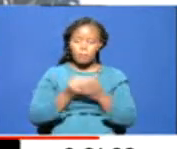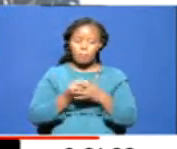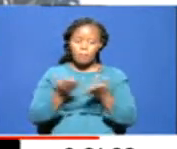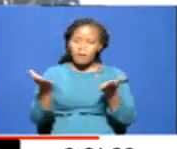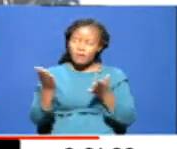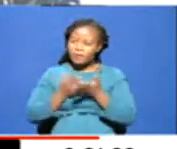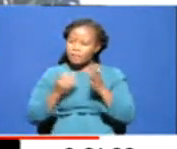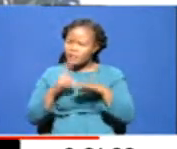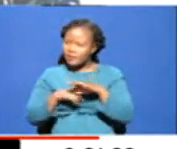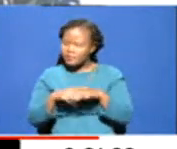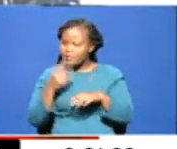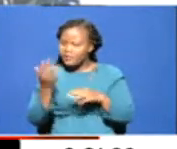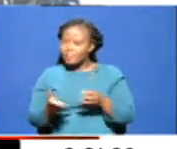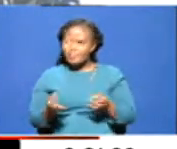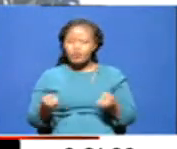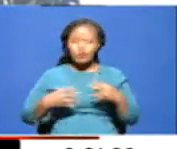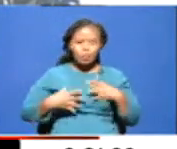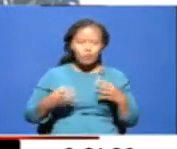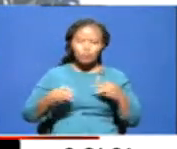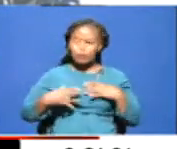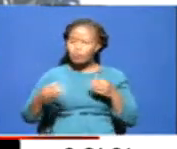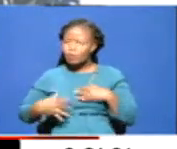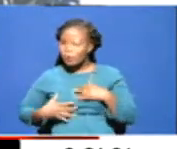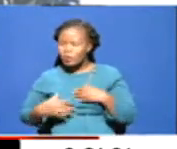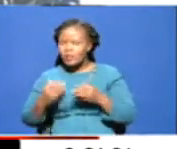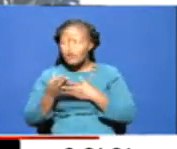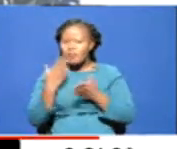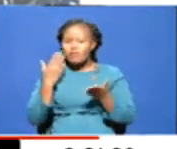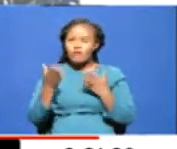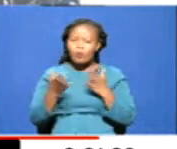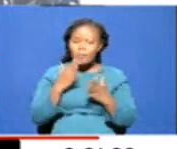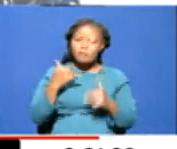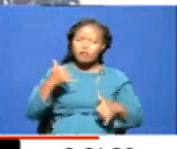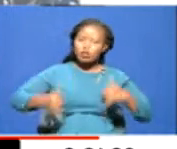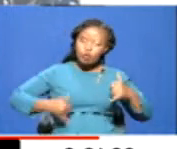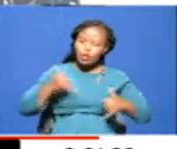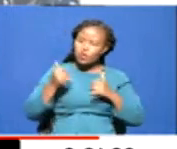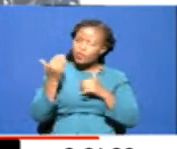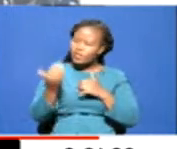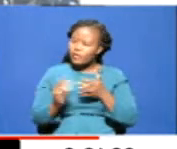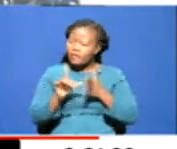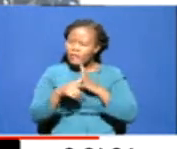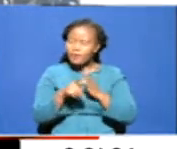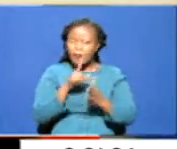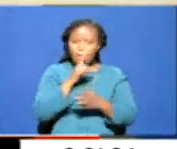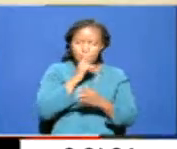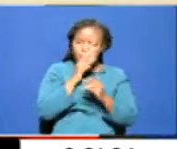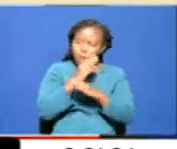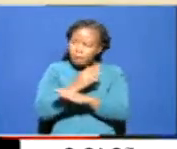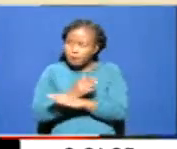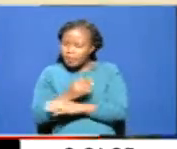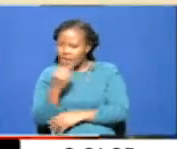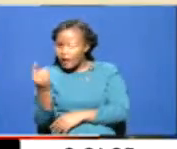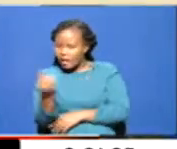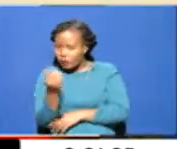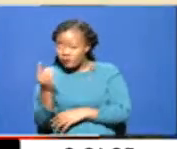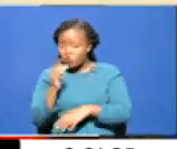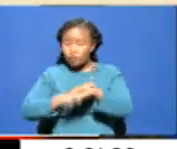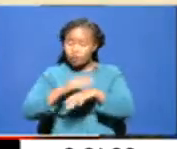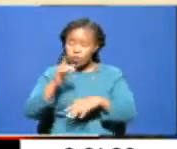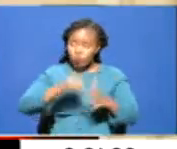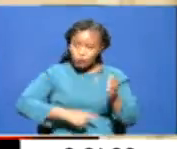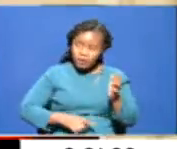ni mtoto wa alikuwa ni mtoto mcheshi anakaa peke yake. Kwa hivyo ni vizuri haya masuala yanapotokea ni lazima